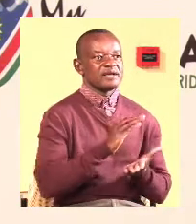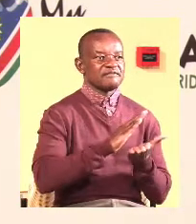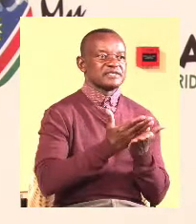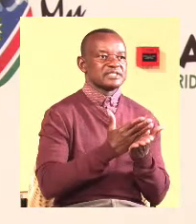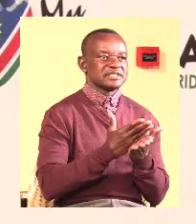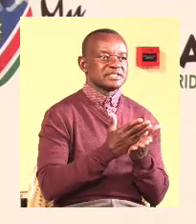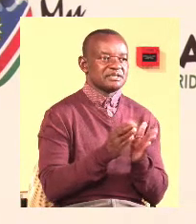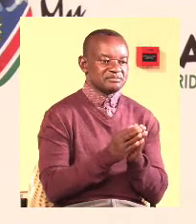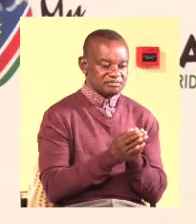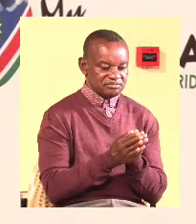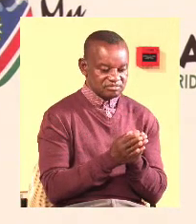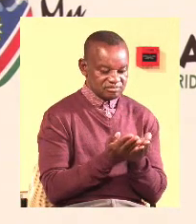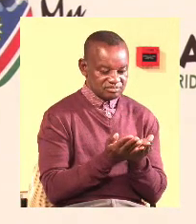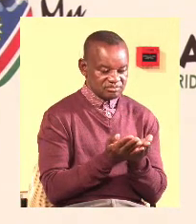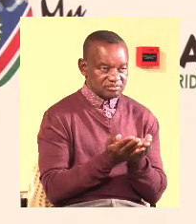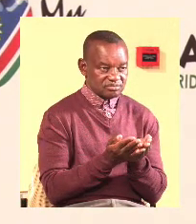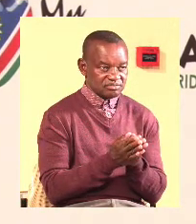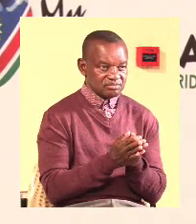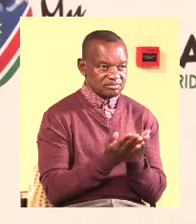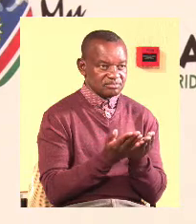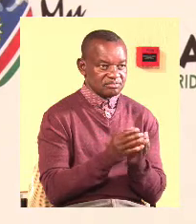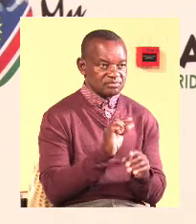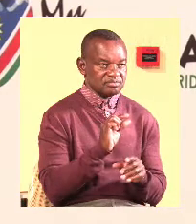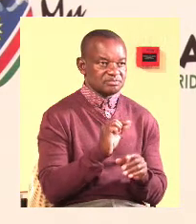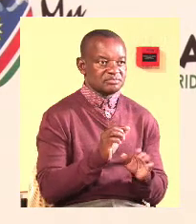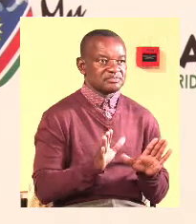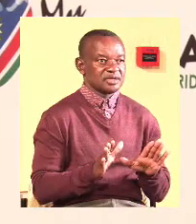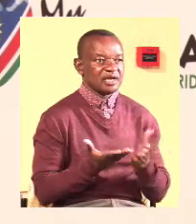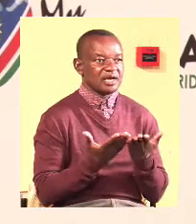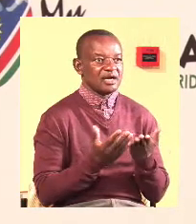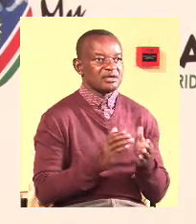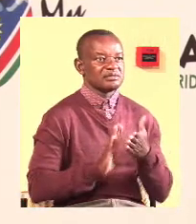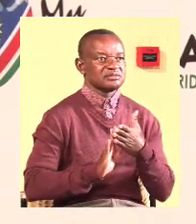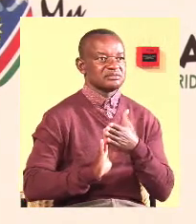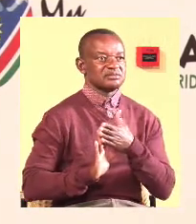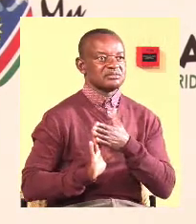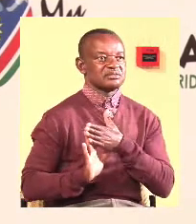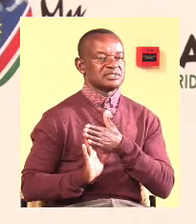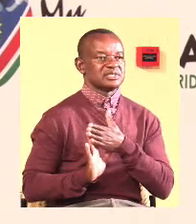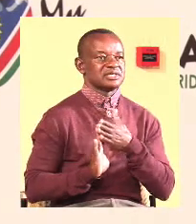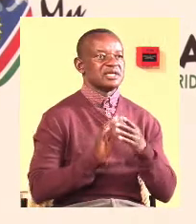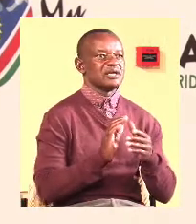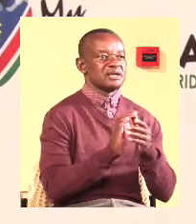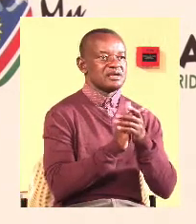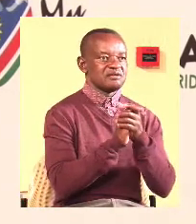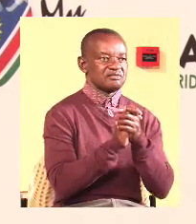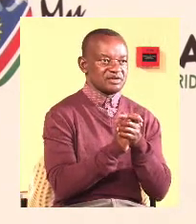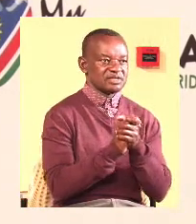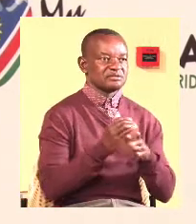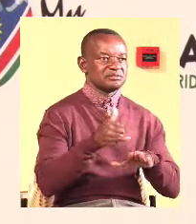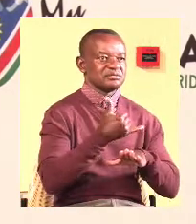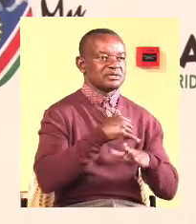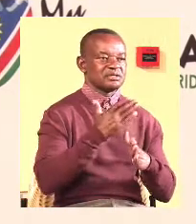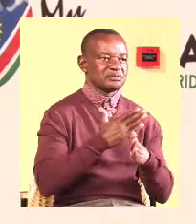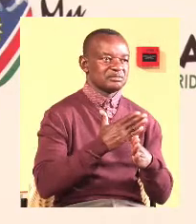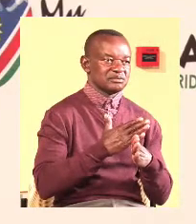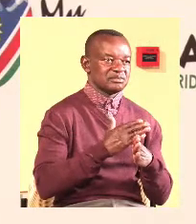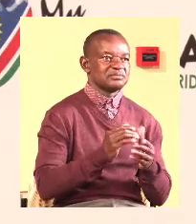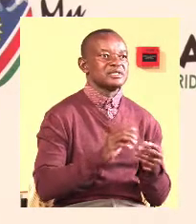your colleagues being at the workplace. Then you know how to prepare your facility in terms of